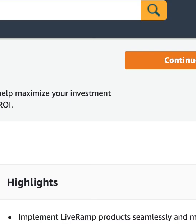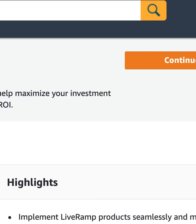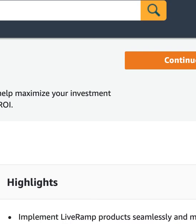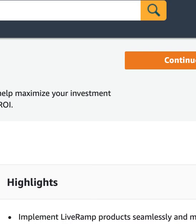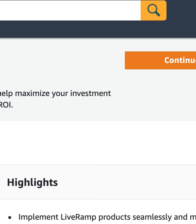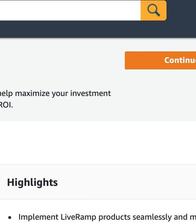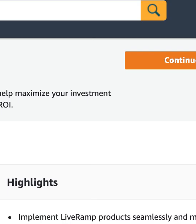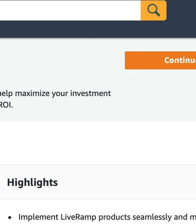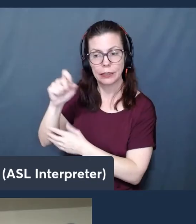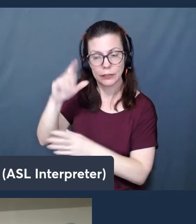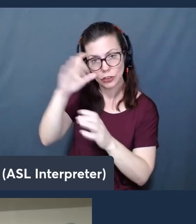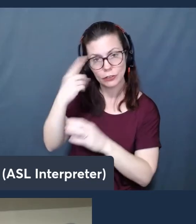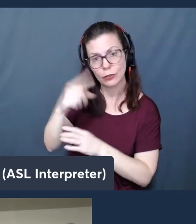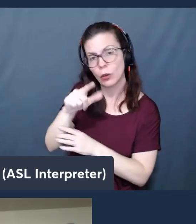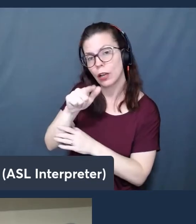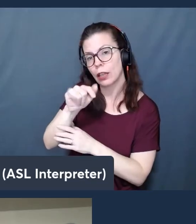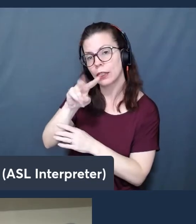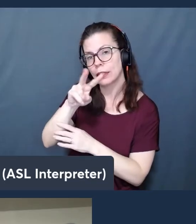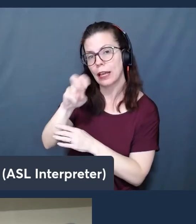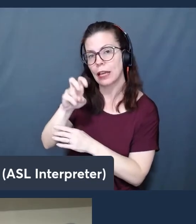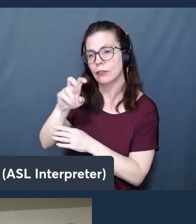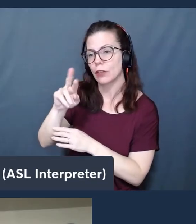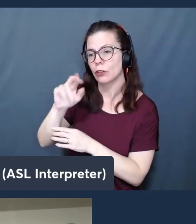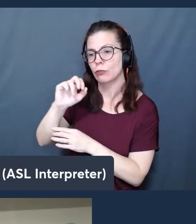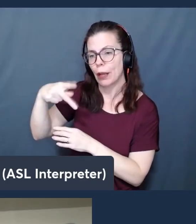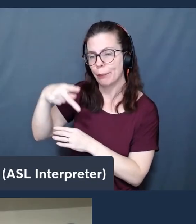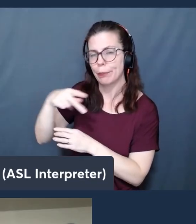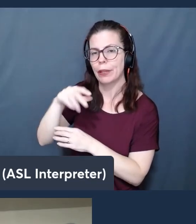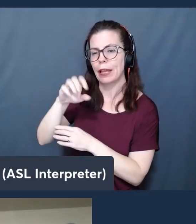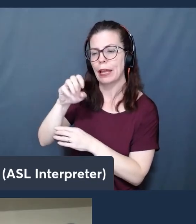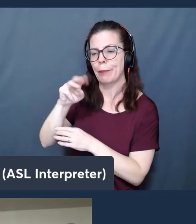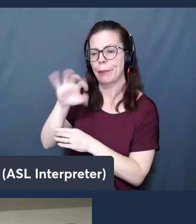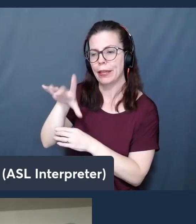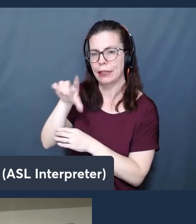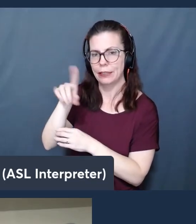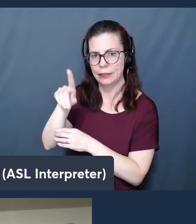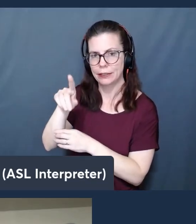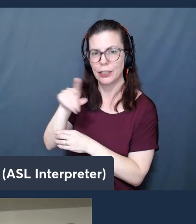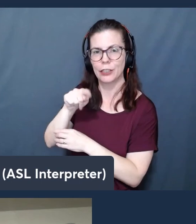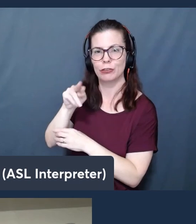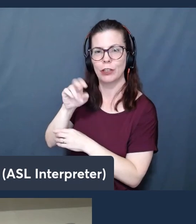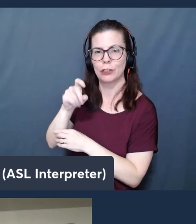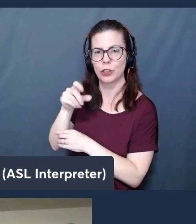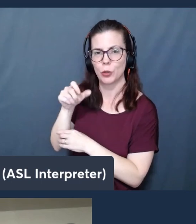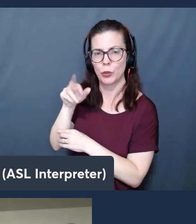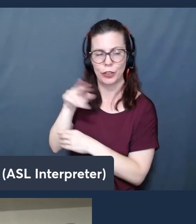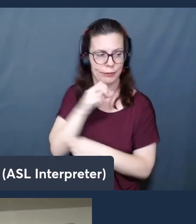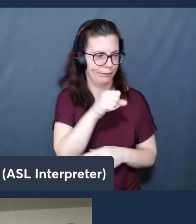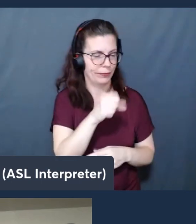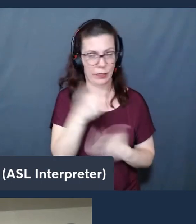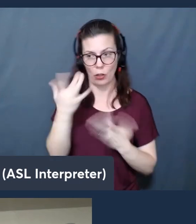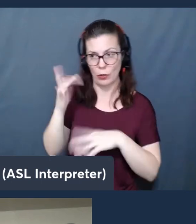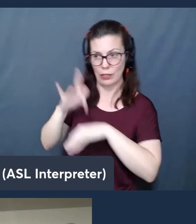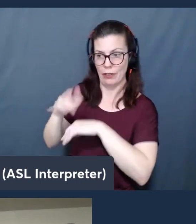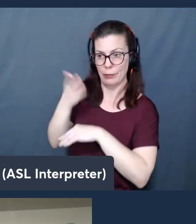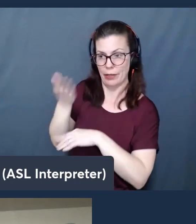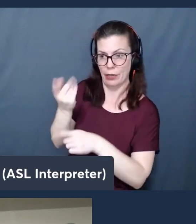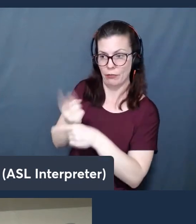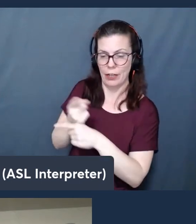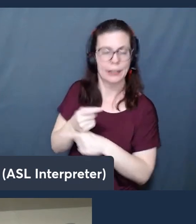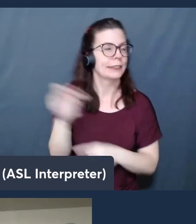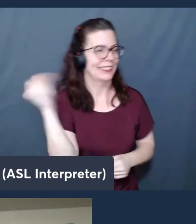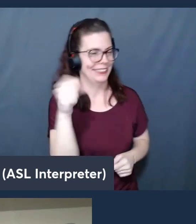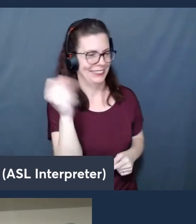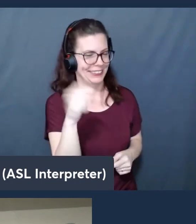for LiveRamp embedded transcoder. Absolutely. It should be already there, right? So it's available. It's